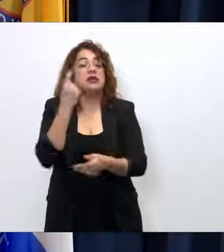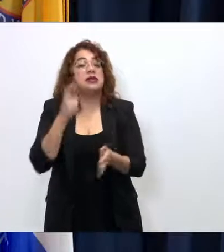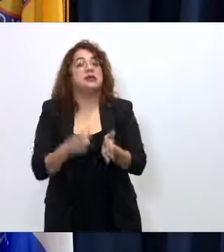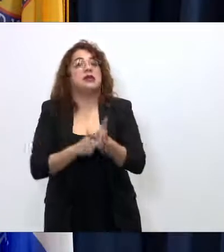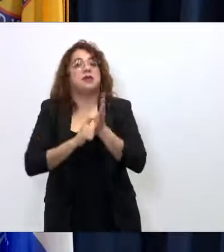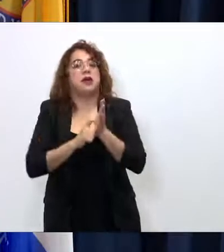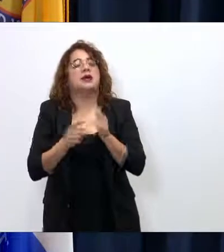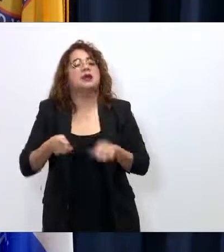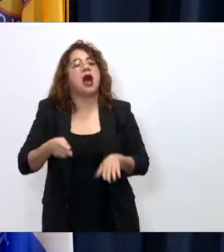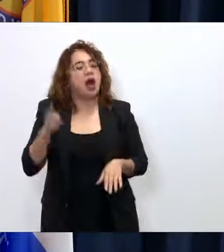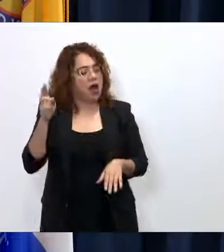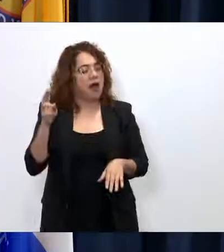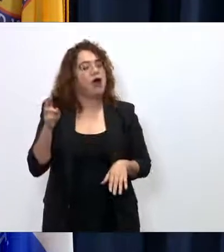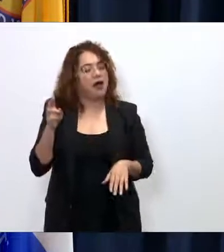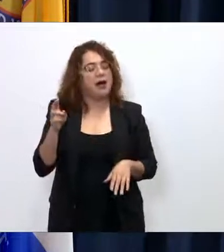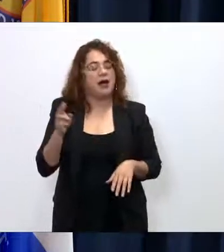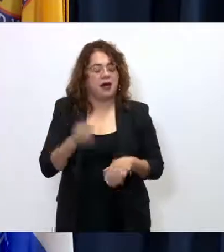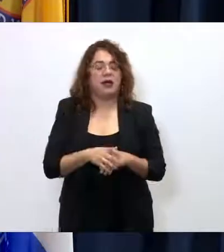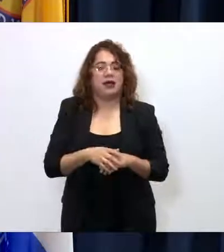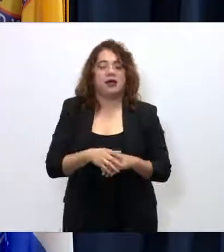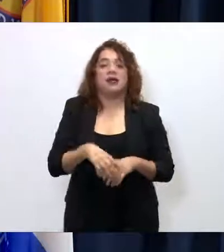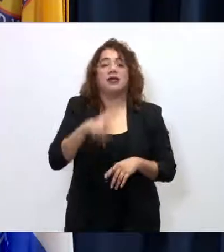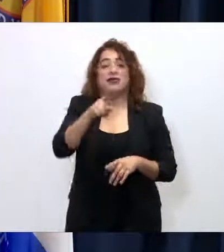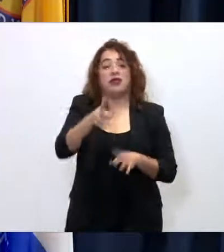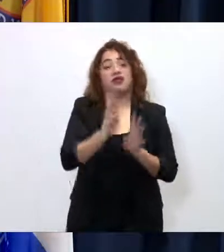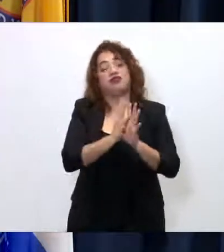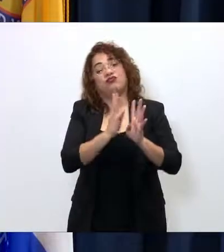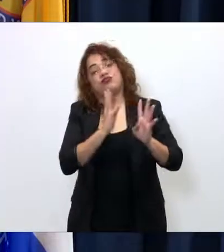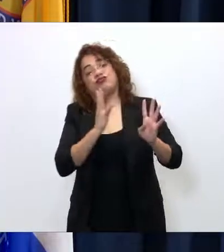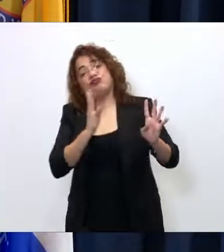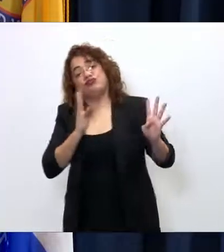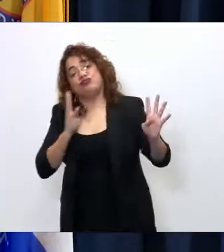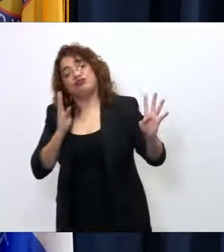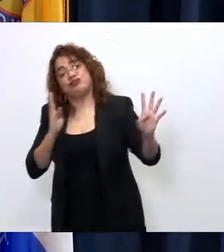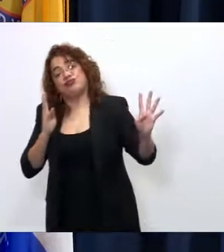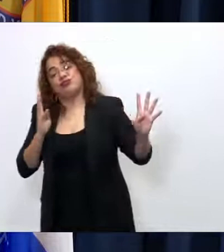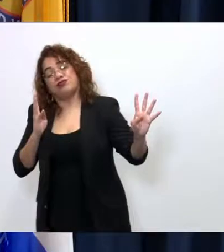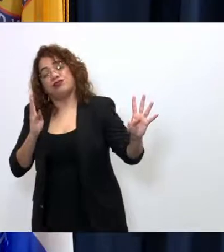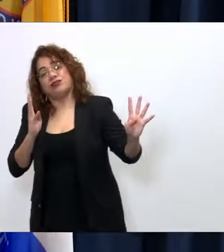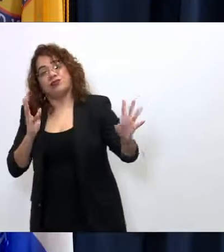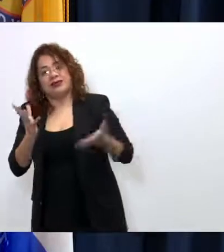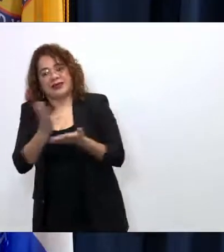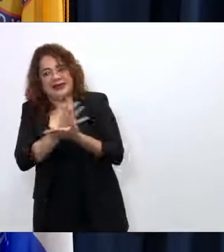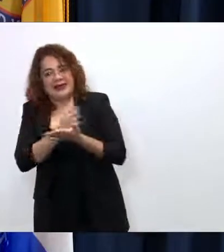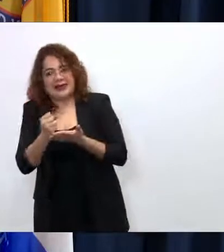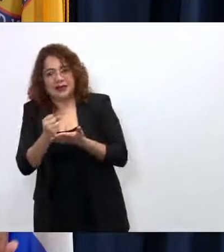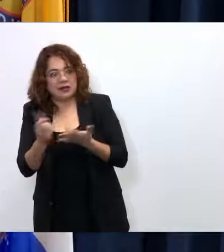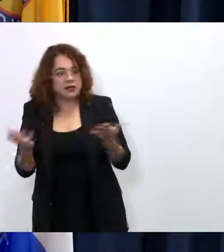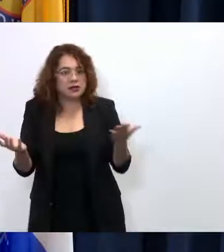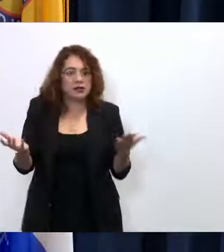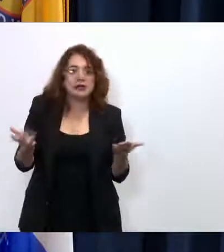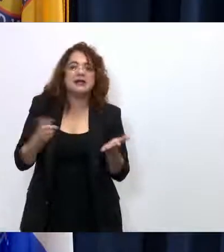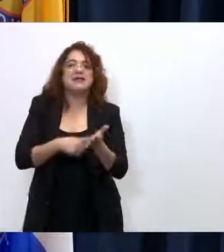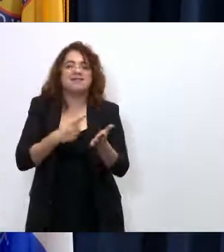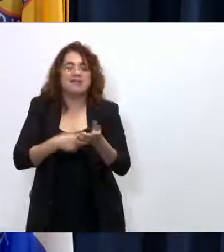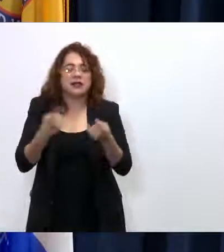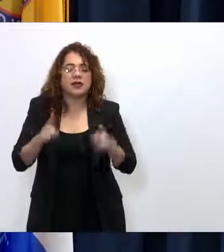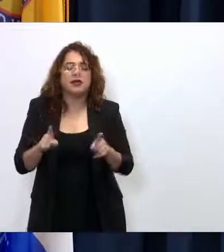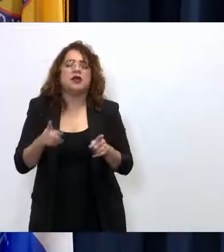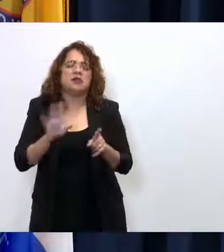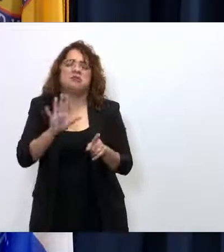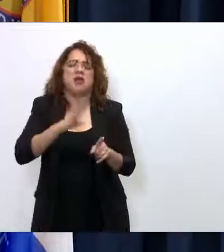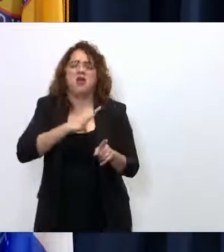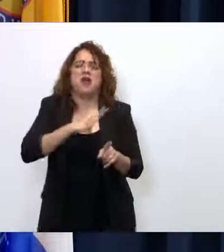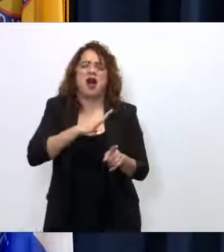demand, if you are in line and we run out for that day, which does happen, we will